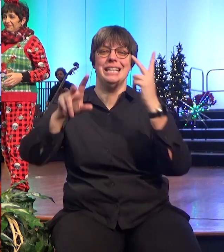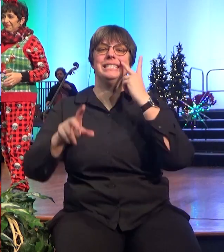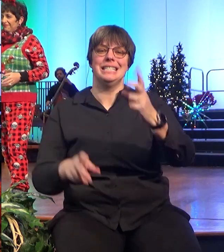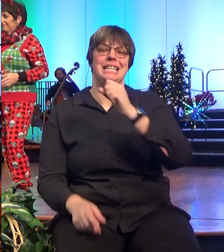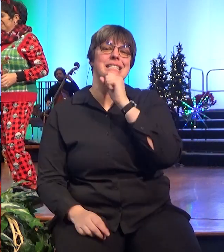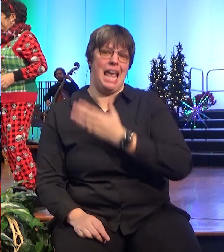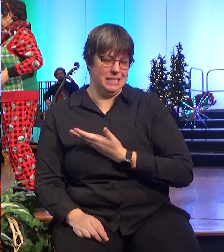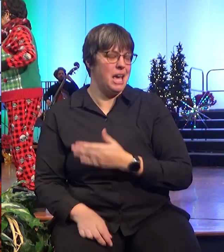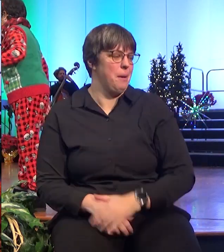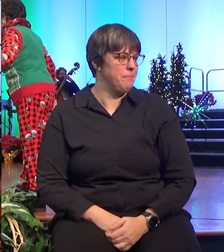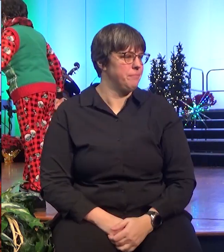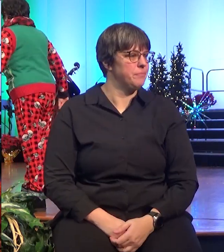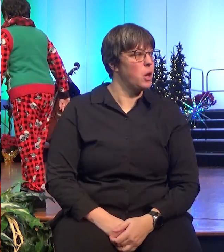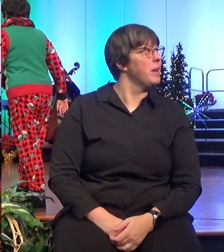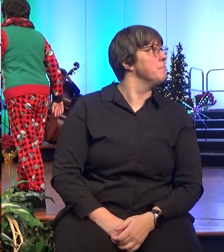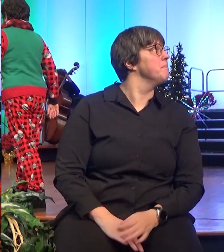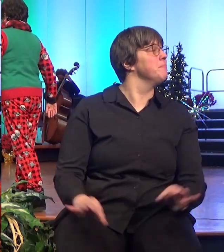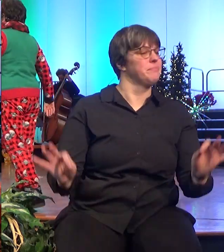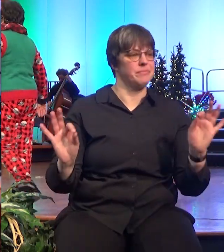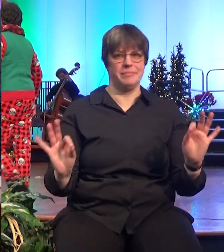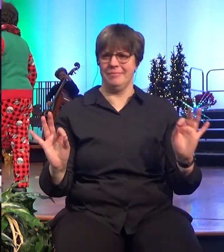Thank you.